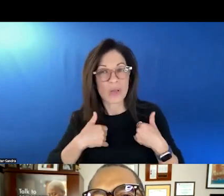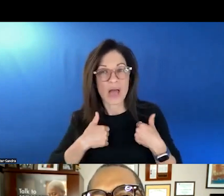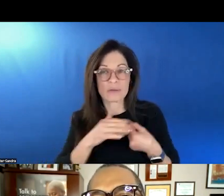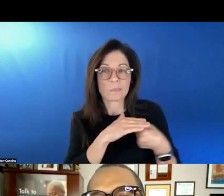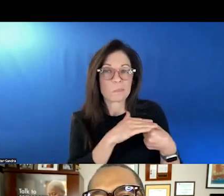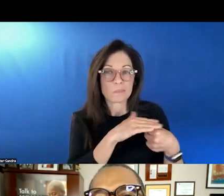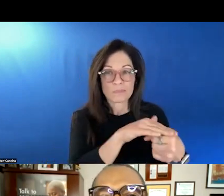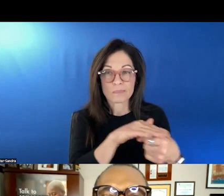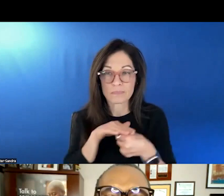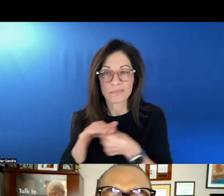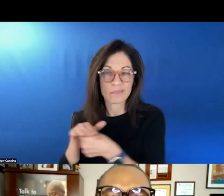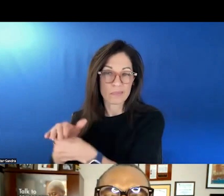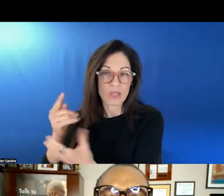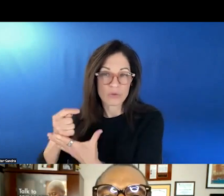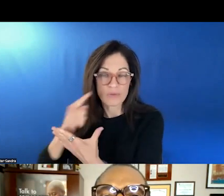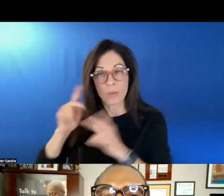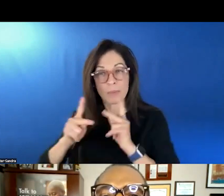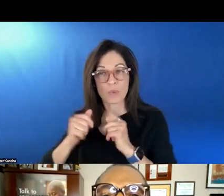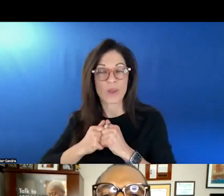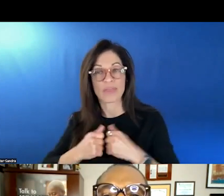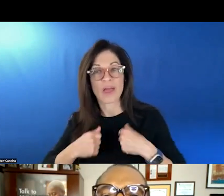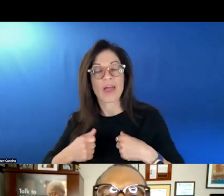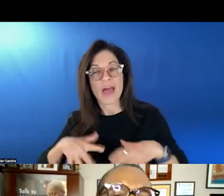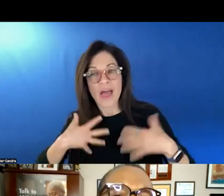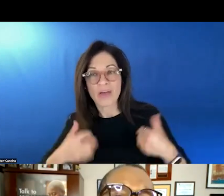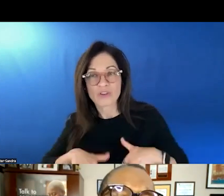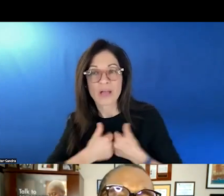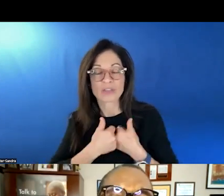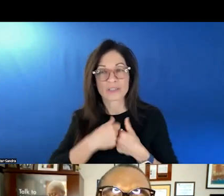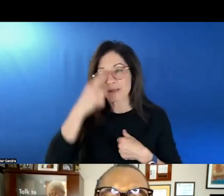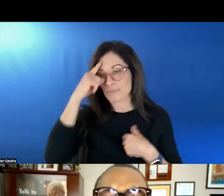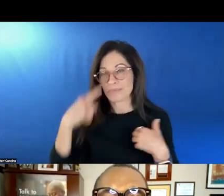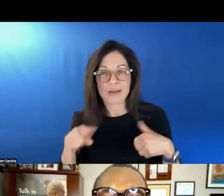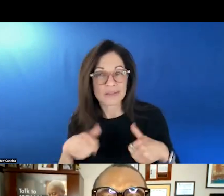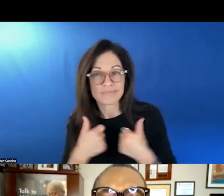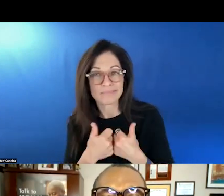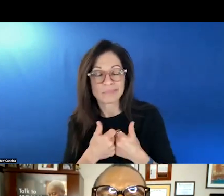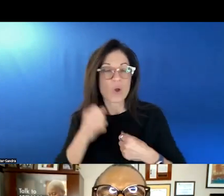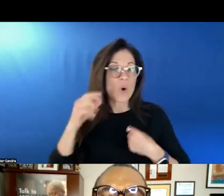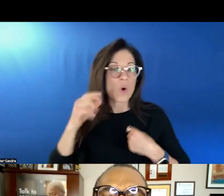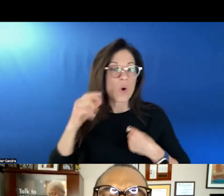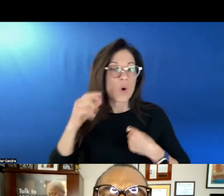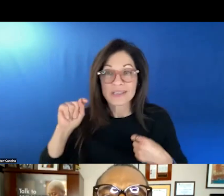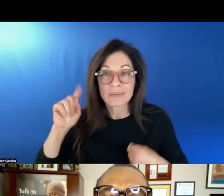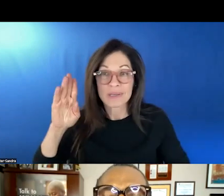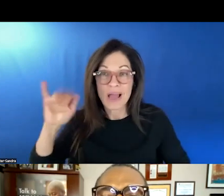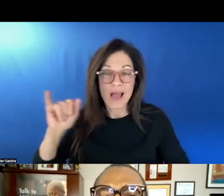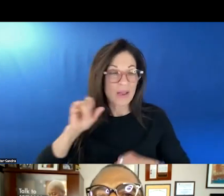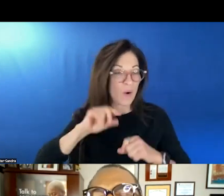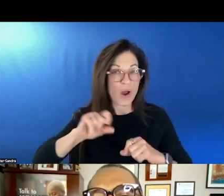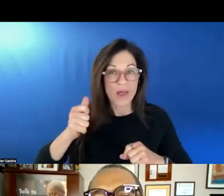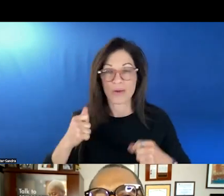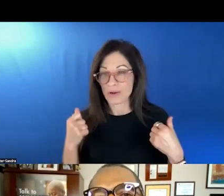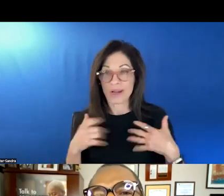those living with physical challenges, mental health challenges, intellectual and developmental disabilities, or traumatic brain injury. Perhaps part of